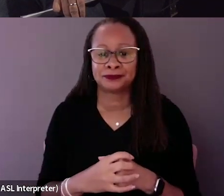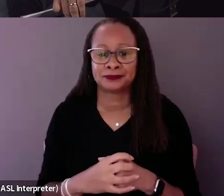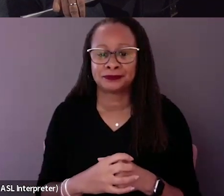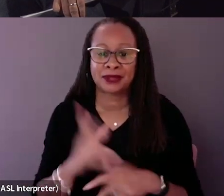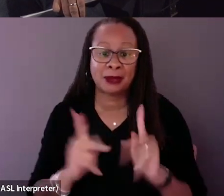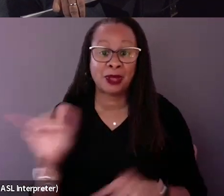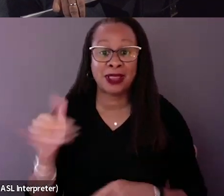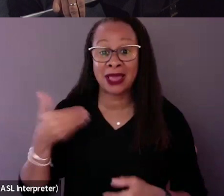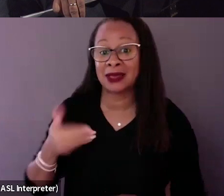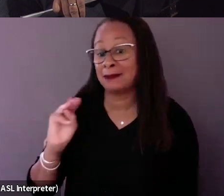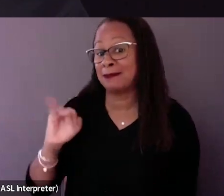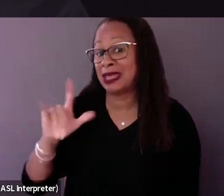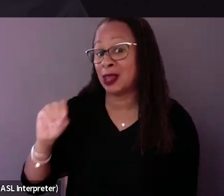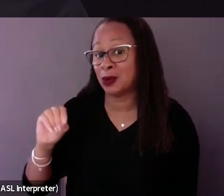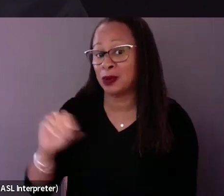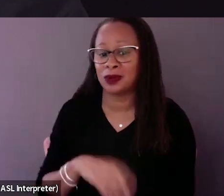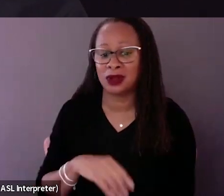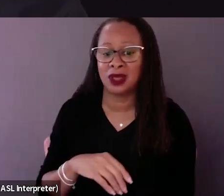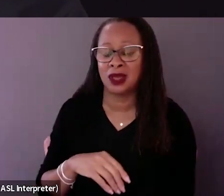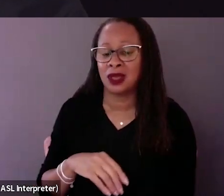People like Milo, the older